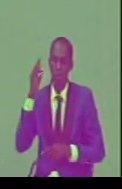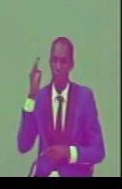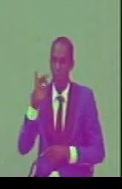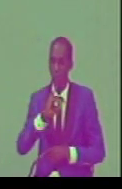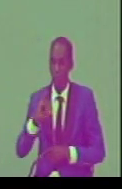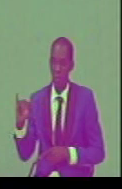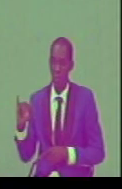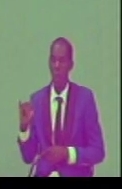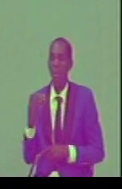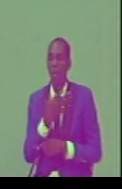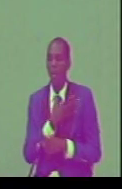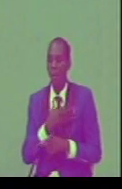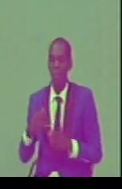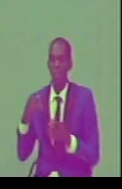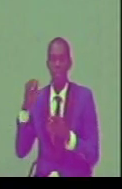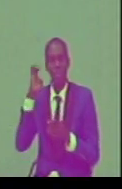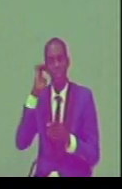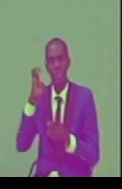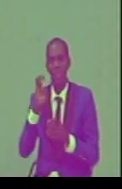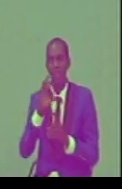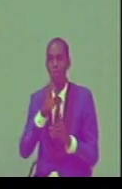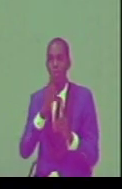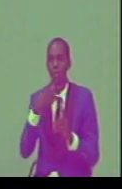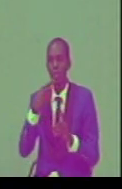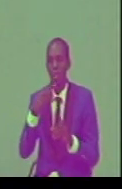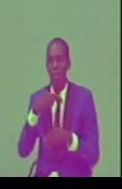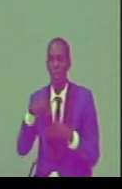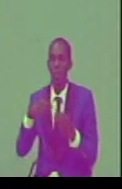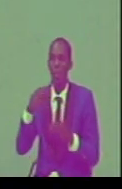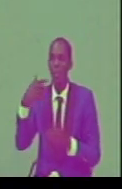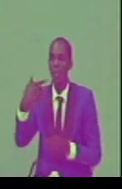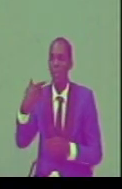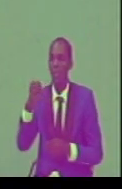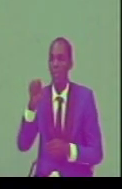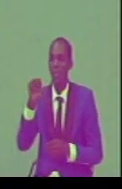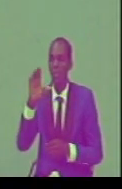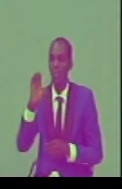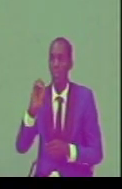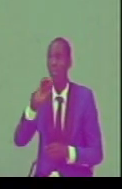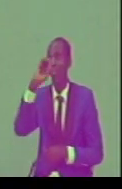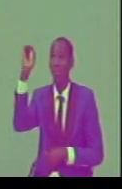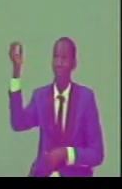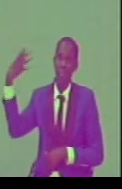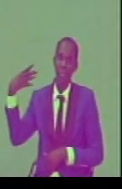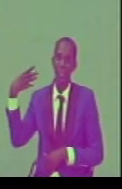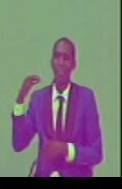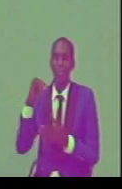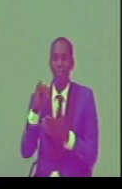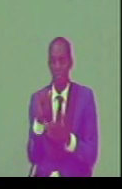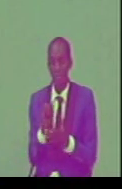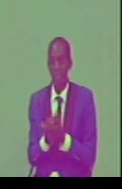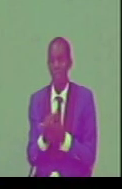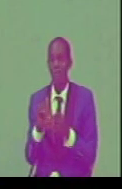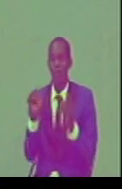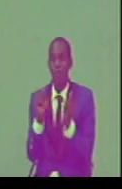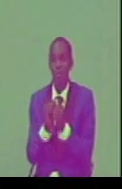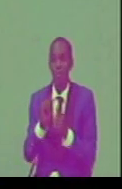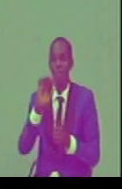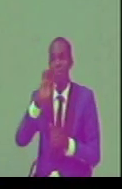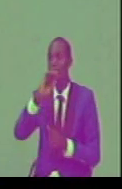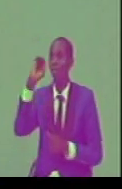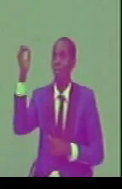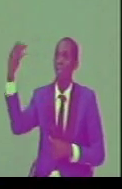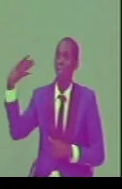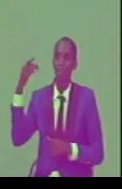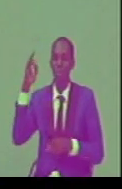he talks about grace, that if you go to the bank and you say you have grace, that they will not give you money. If you go to the market, they will not give